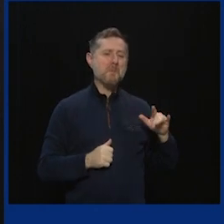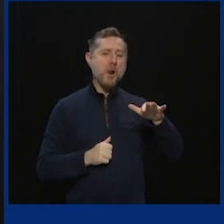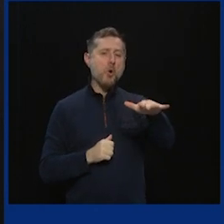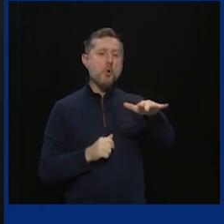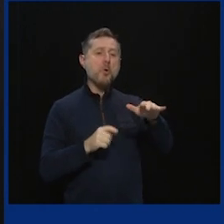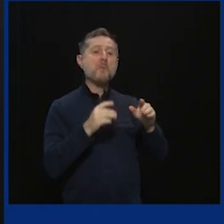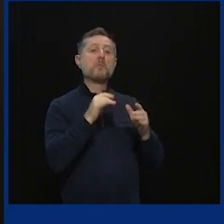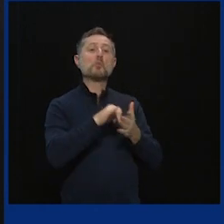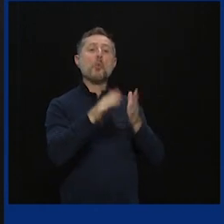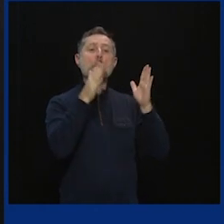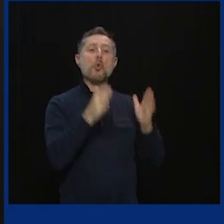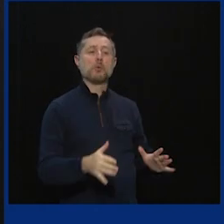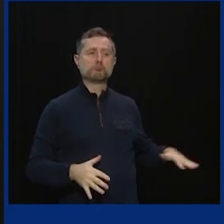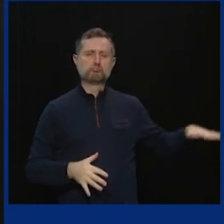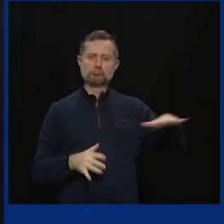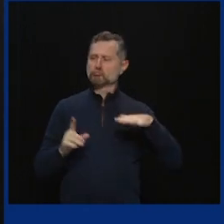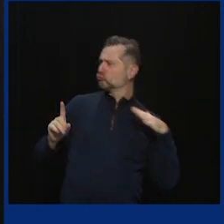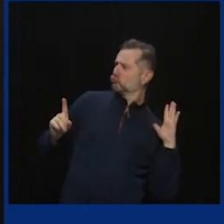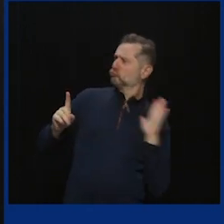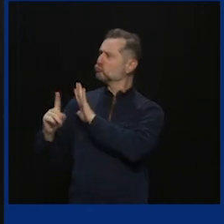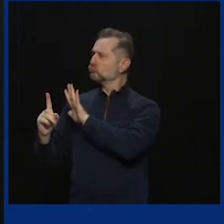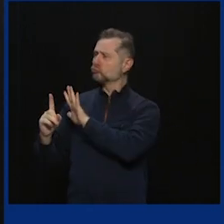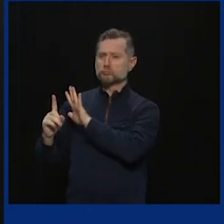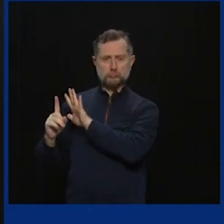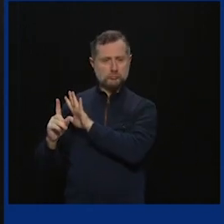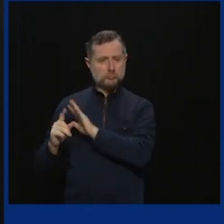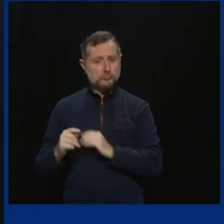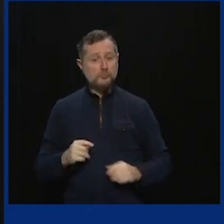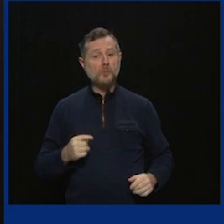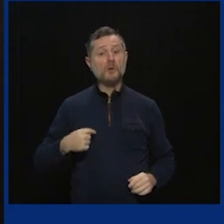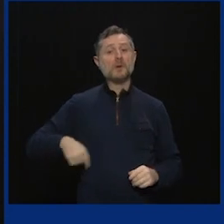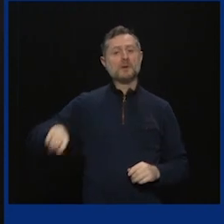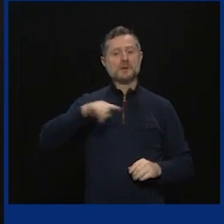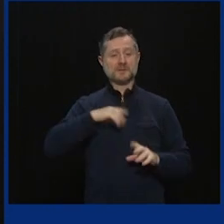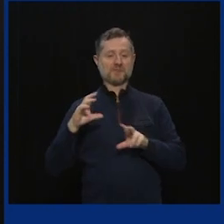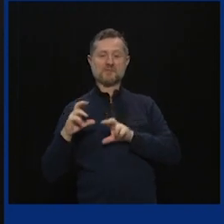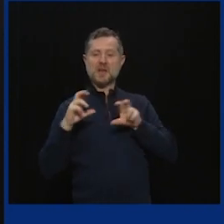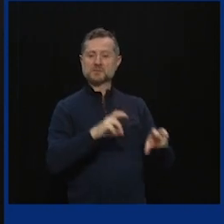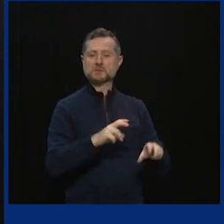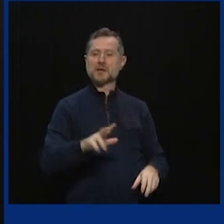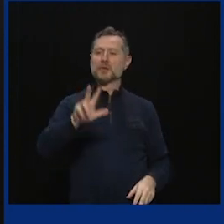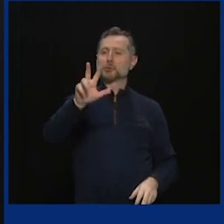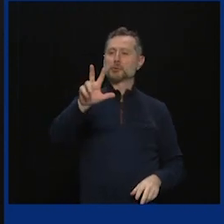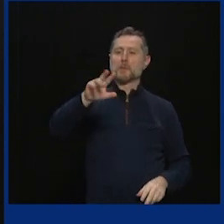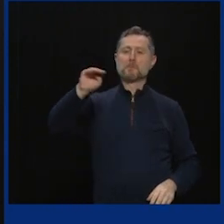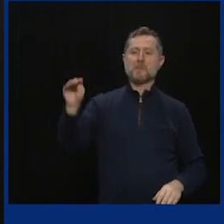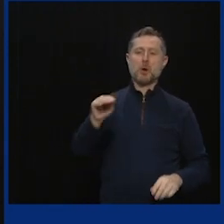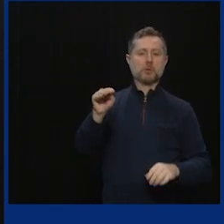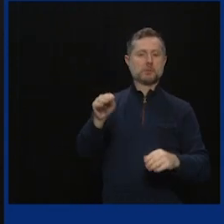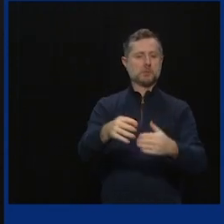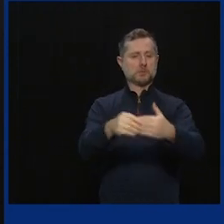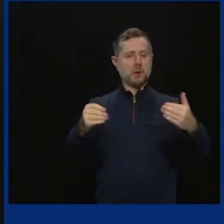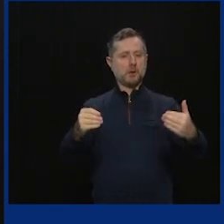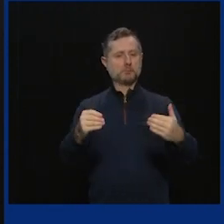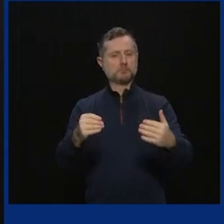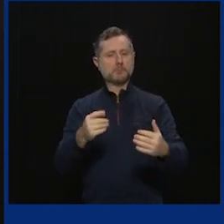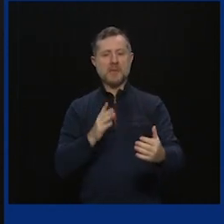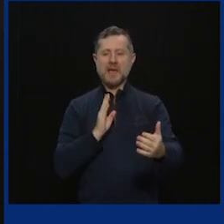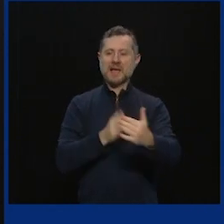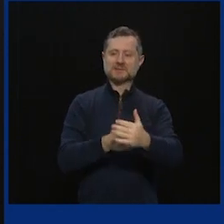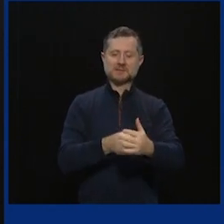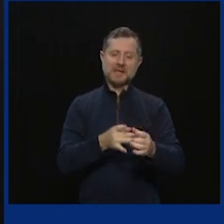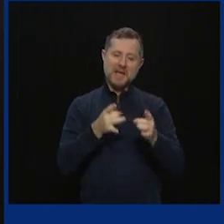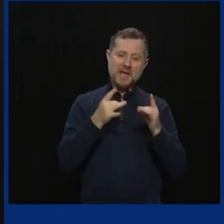We've allocated $3 million to help fight hate crimes, to help protect people. And what I saw when I came here to open